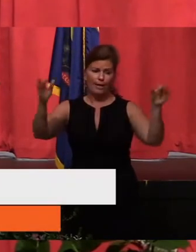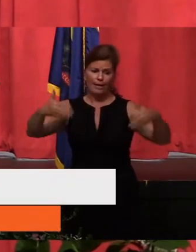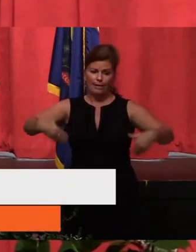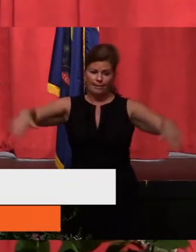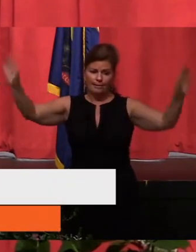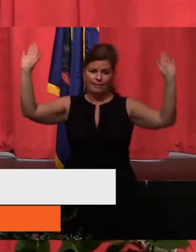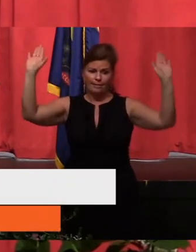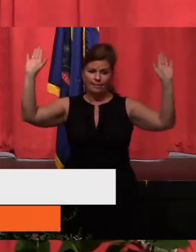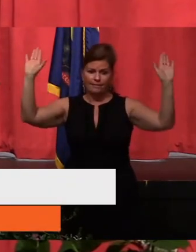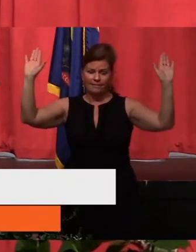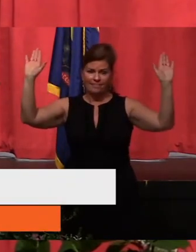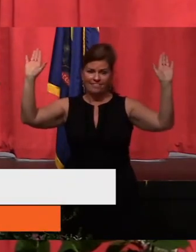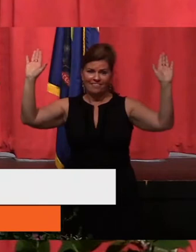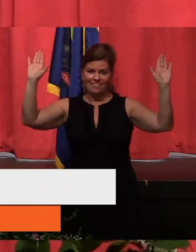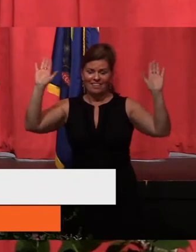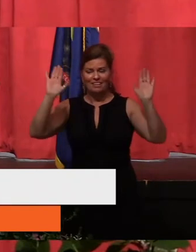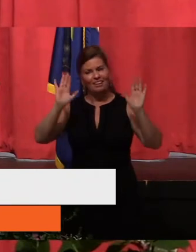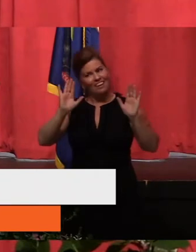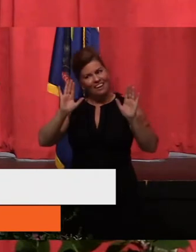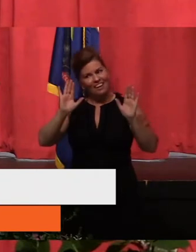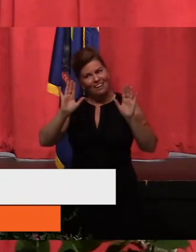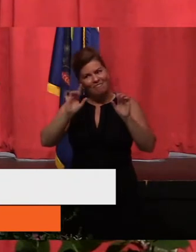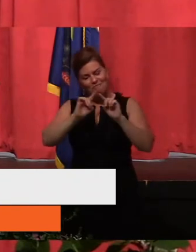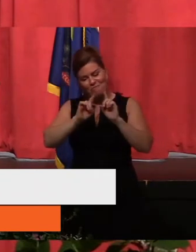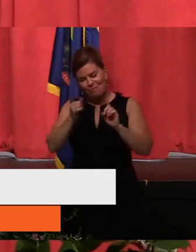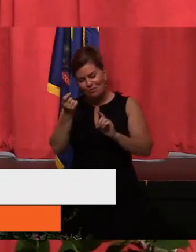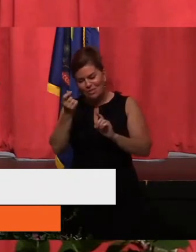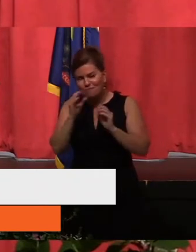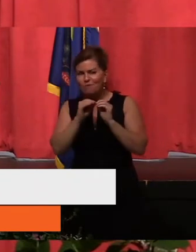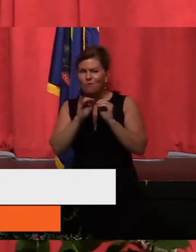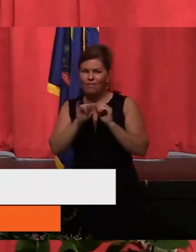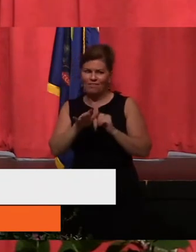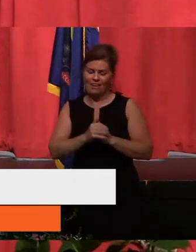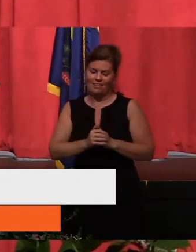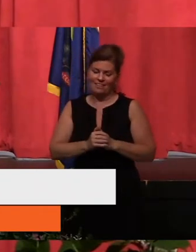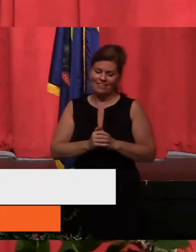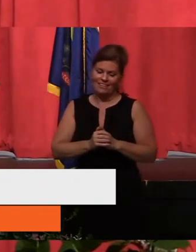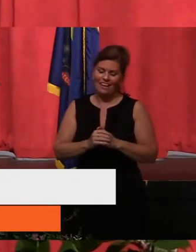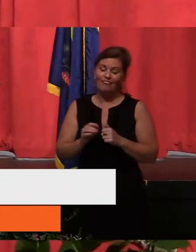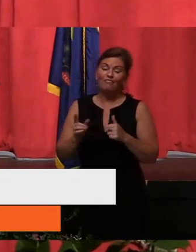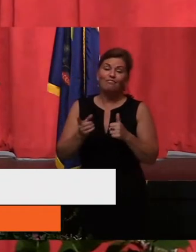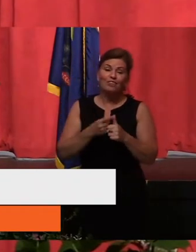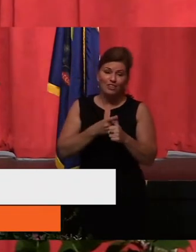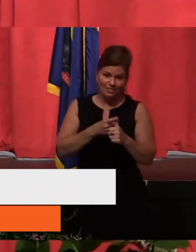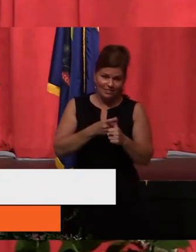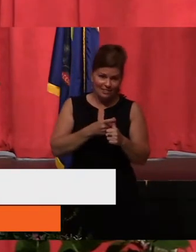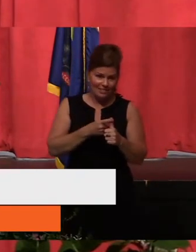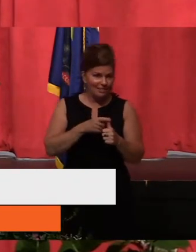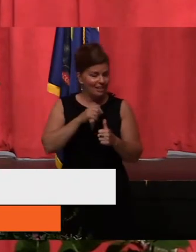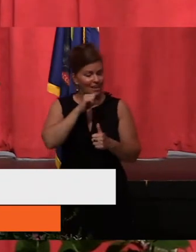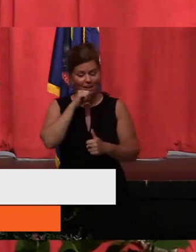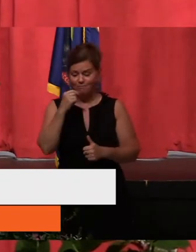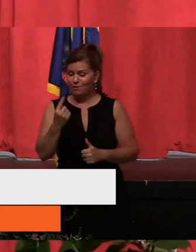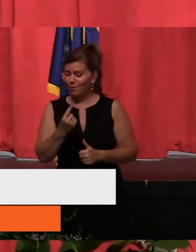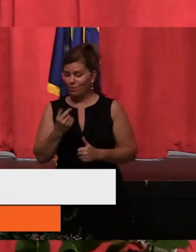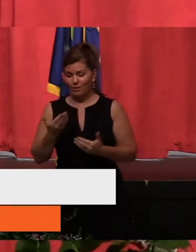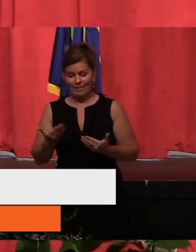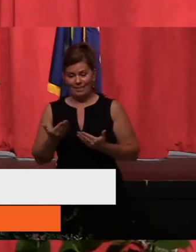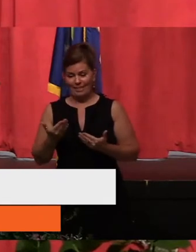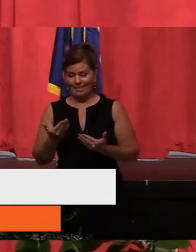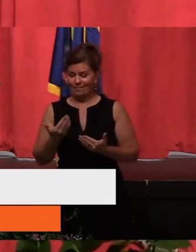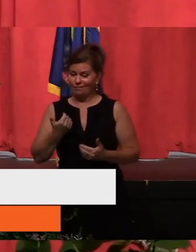But there's more to it than that. First of all, I'm here not just on my own account,